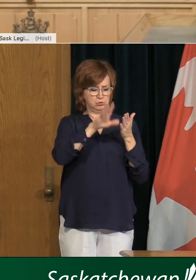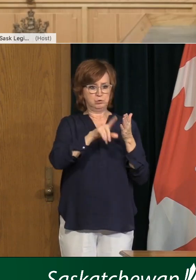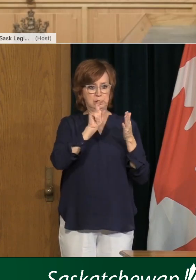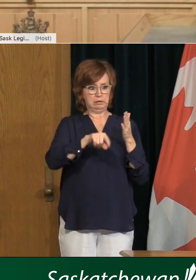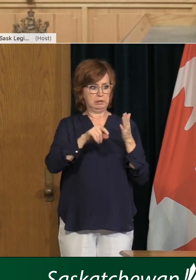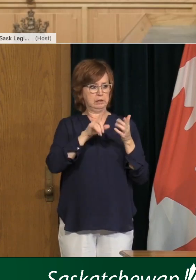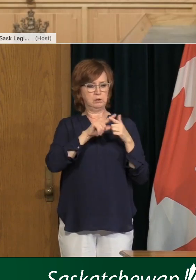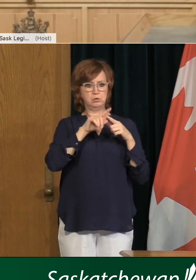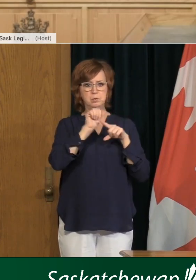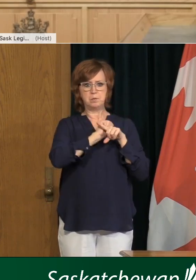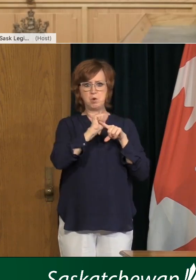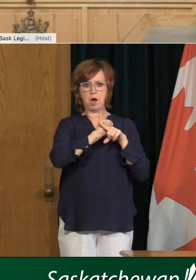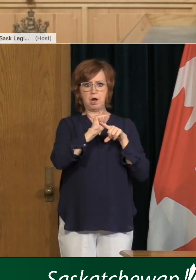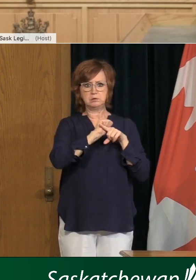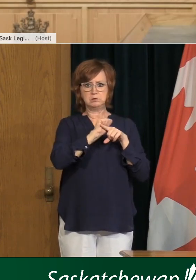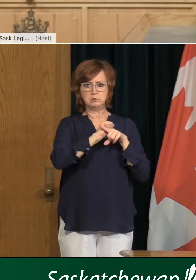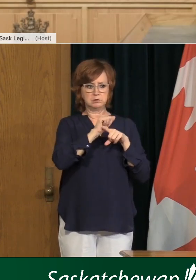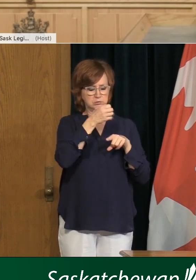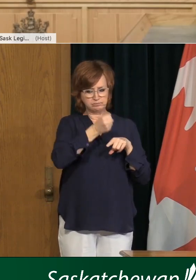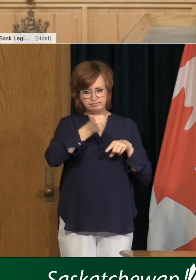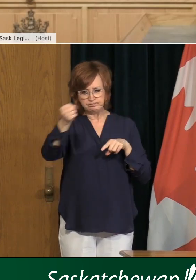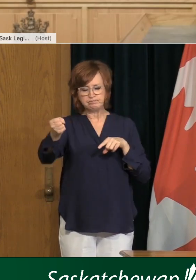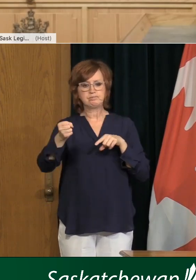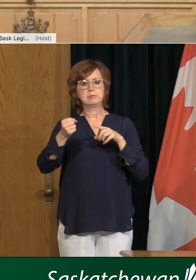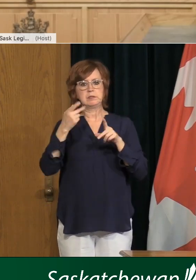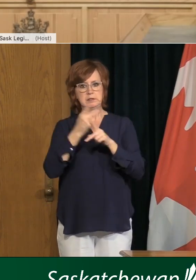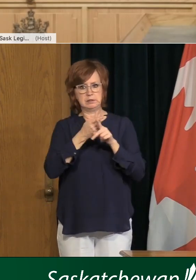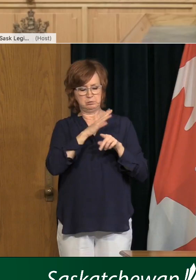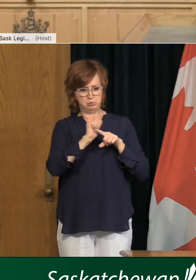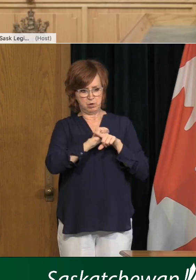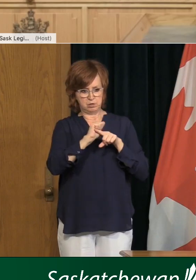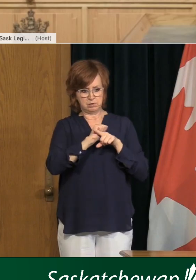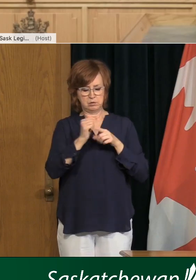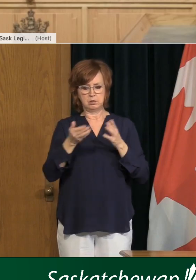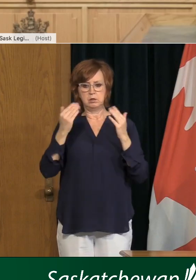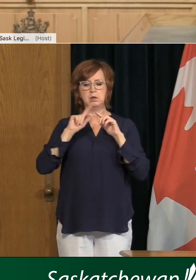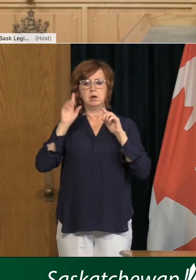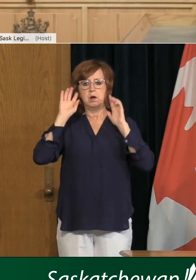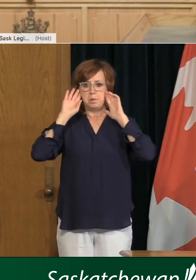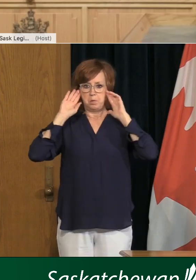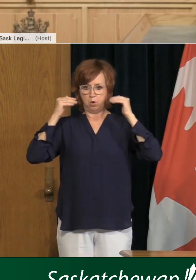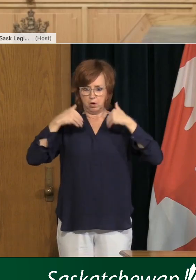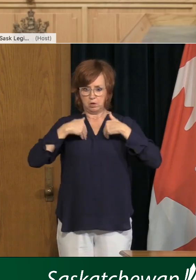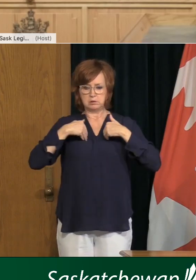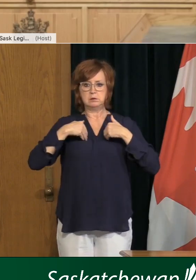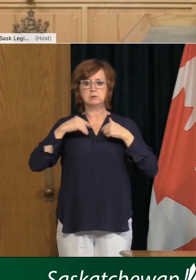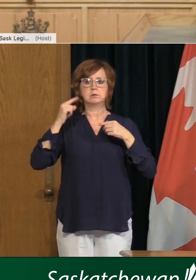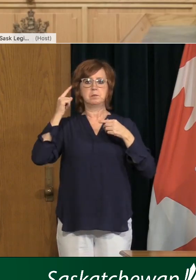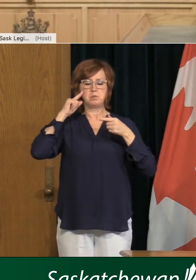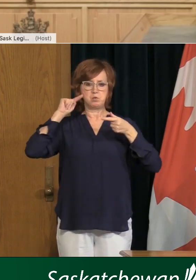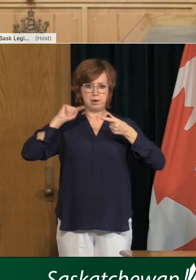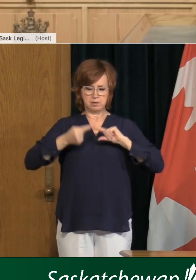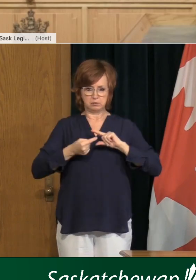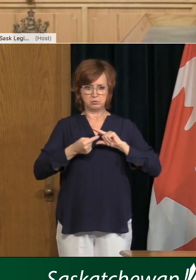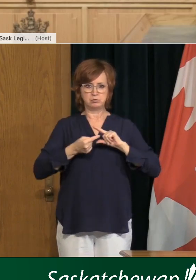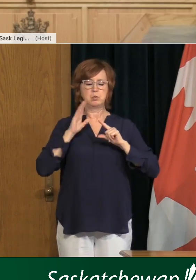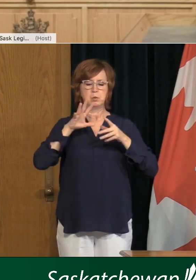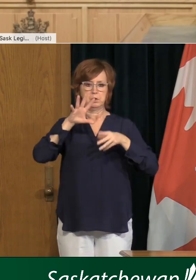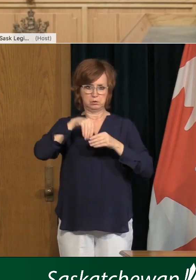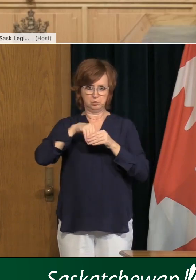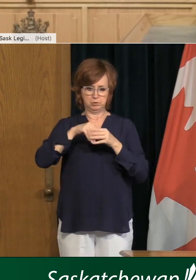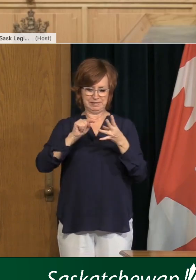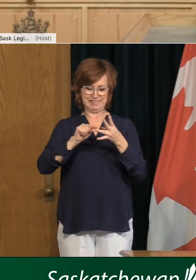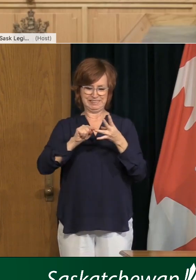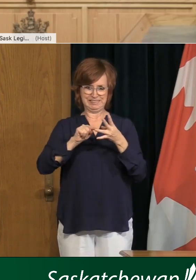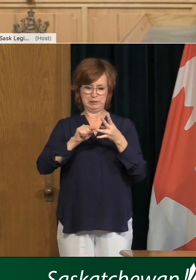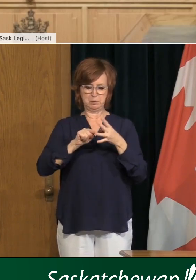developmental disabilities, autism, and brain injuries. Phase 3 will also see a further expansion of mental health